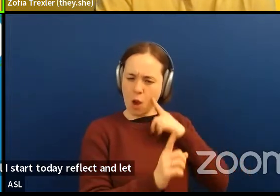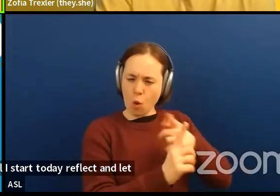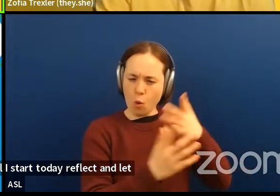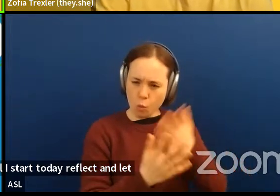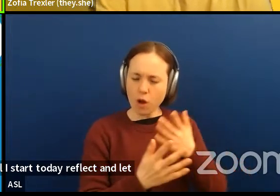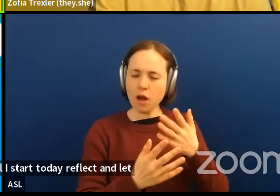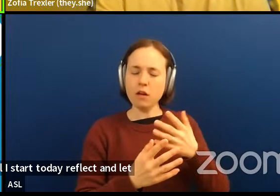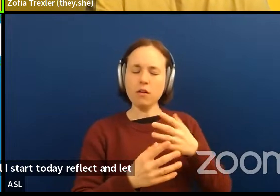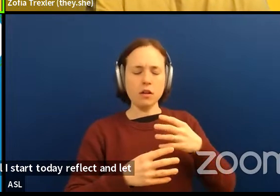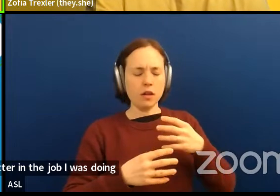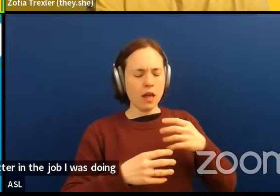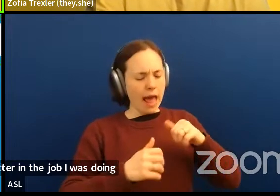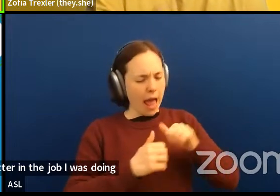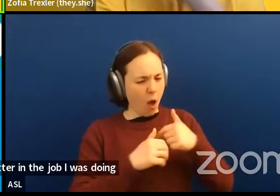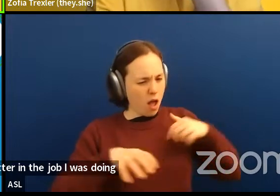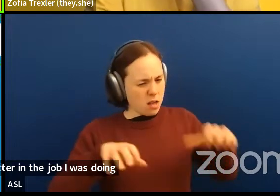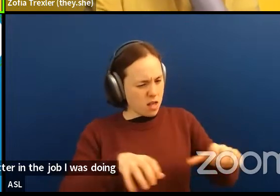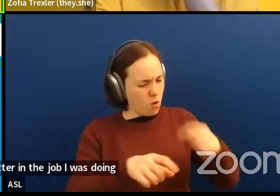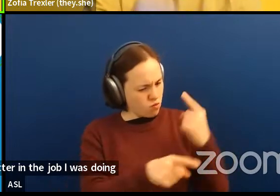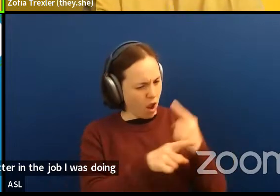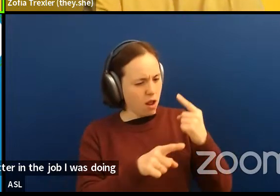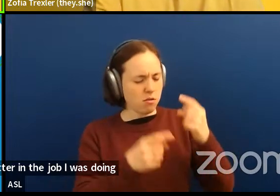the community that I was serving.